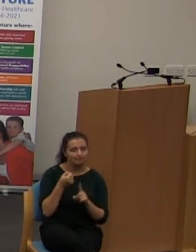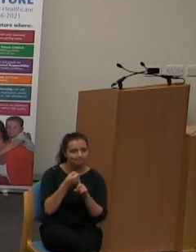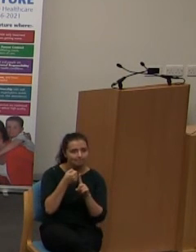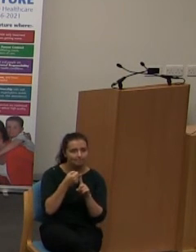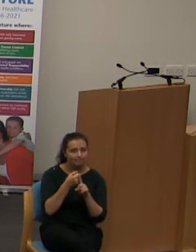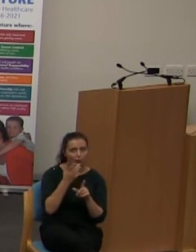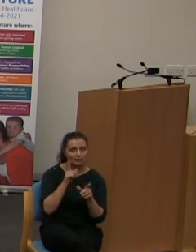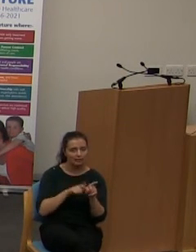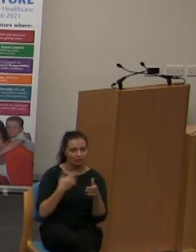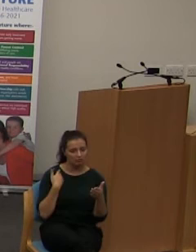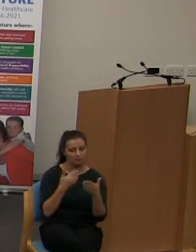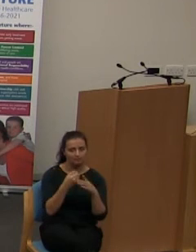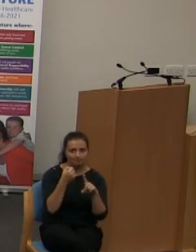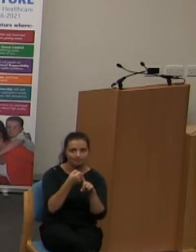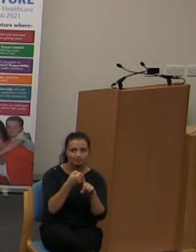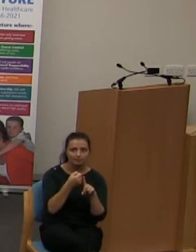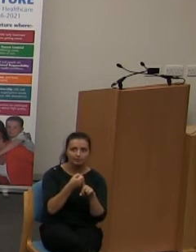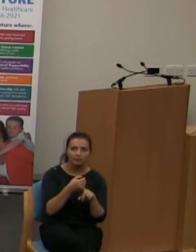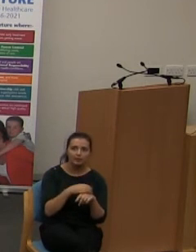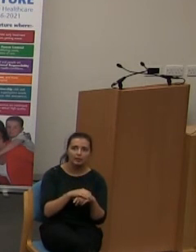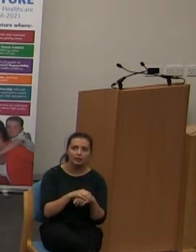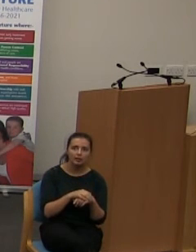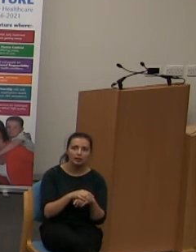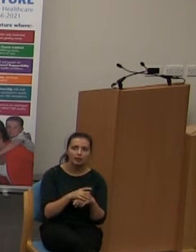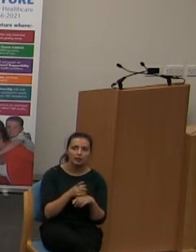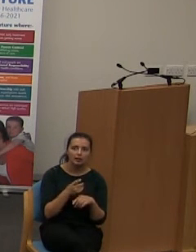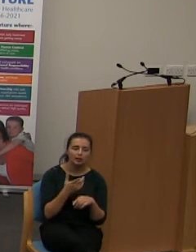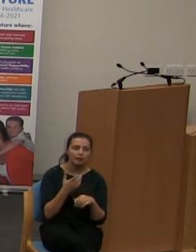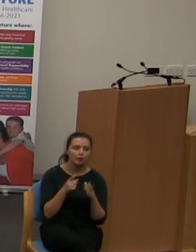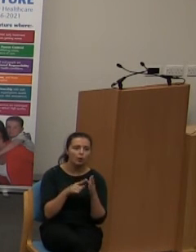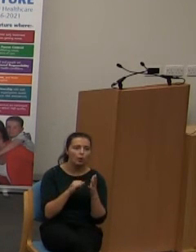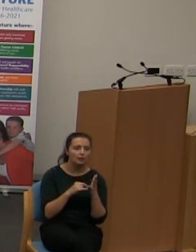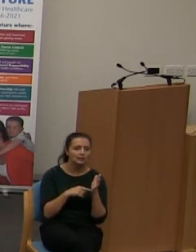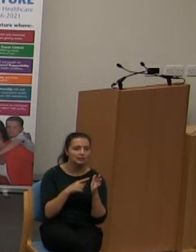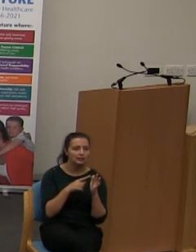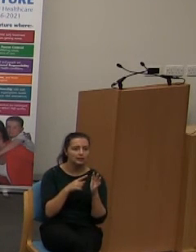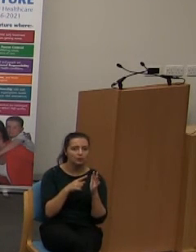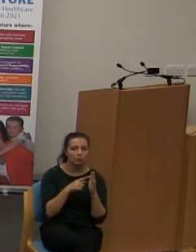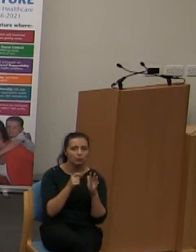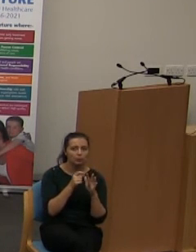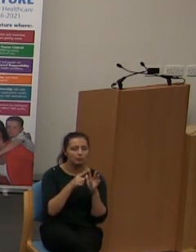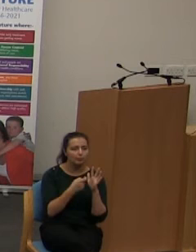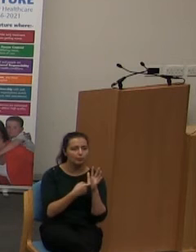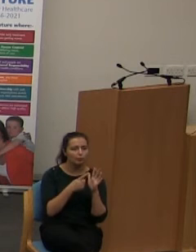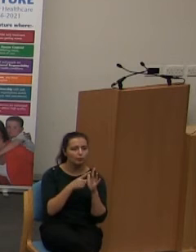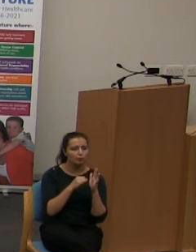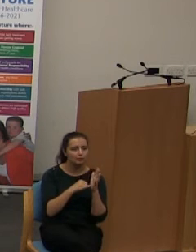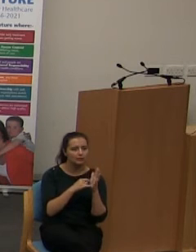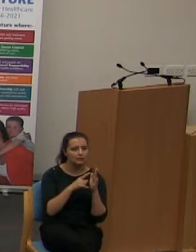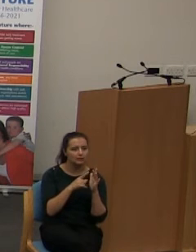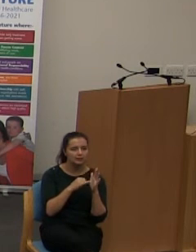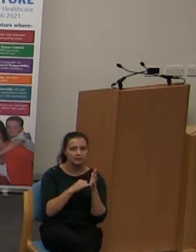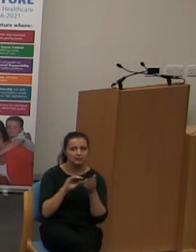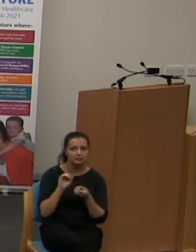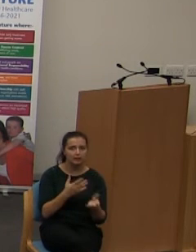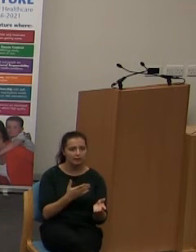the having a very full osteoporosis service. For a long time, patients in Forth Valley had to go to